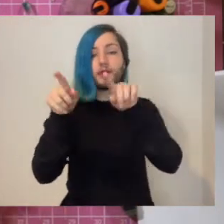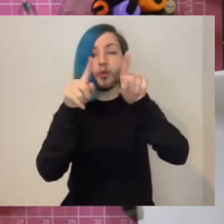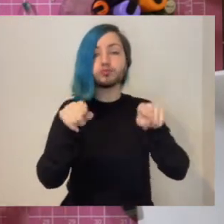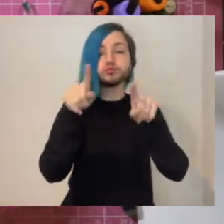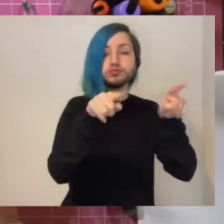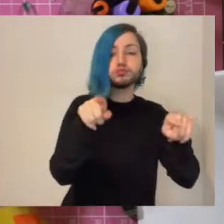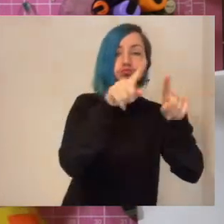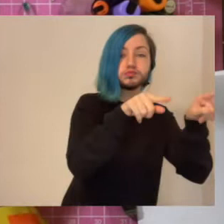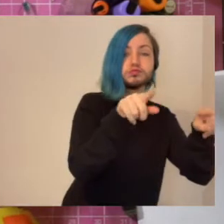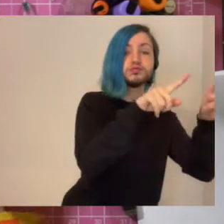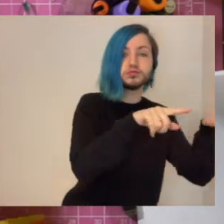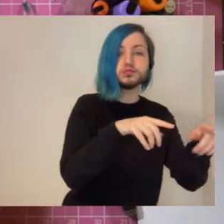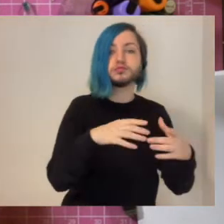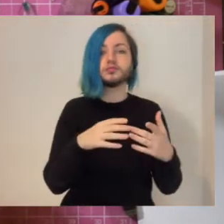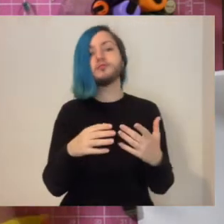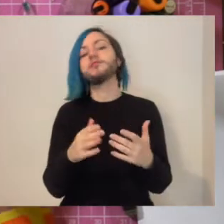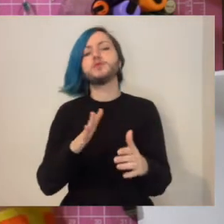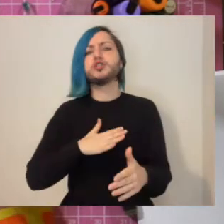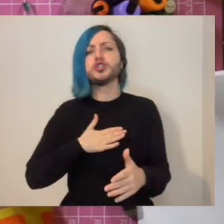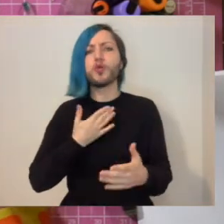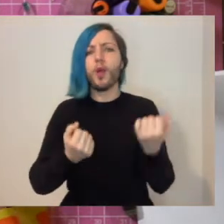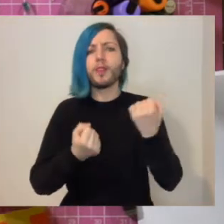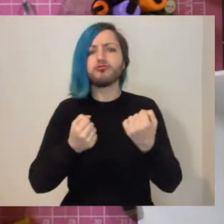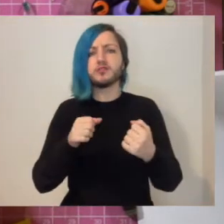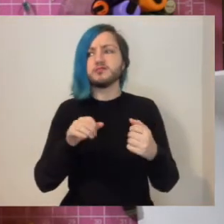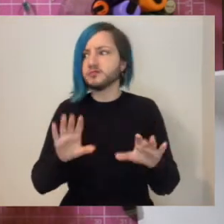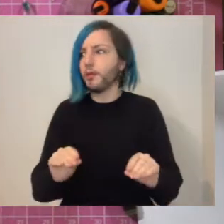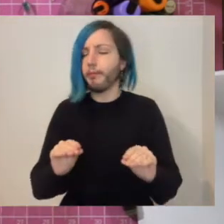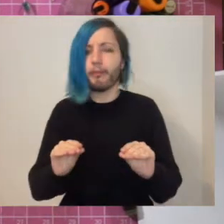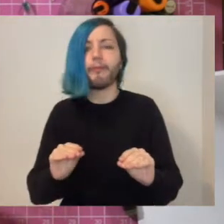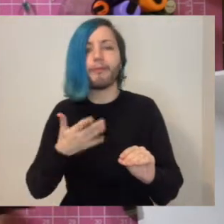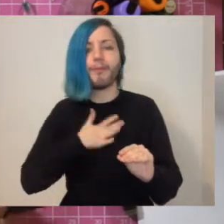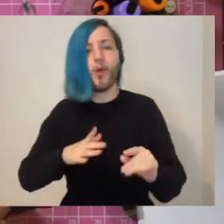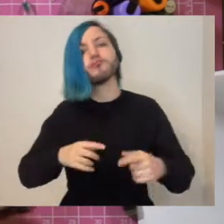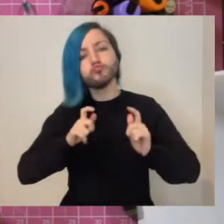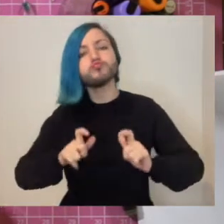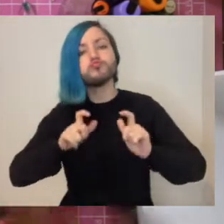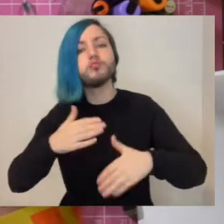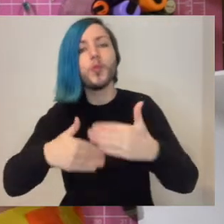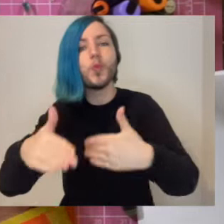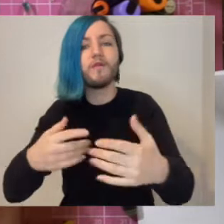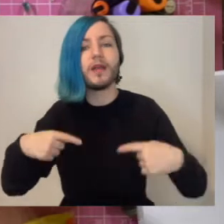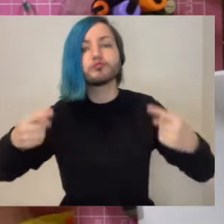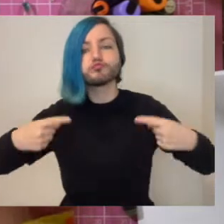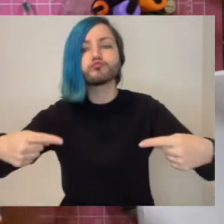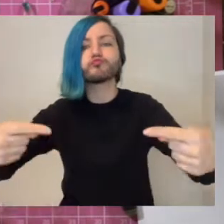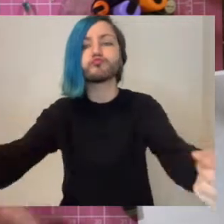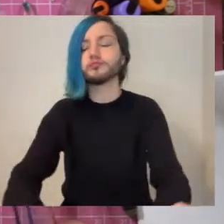well. So we don't want the textile truck to stall, we want it to keep moving.